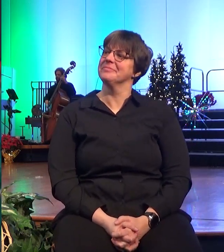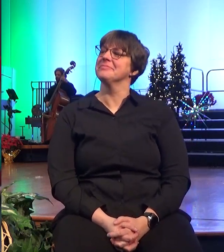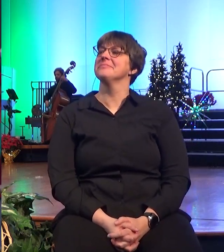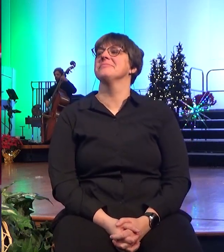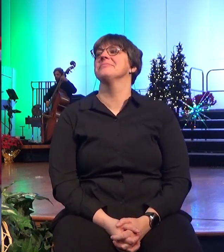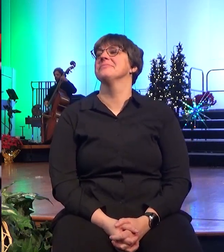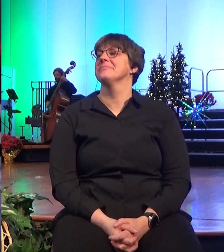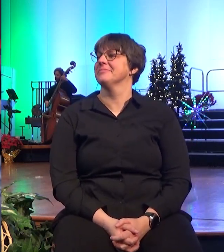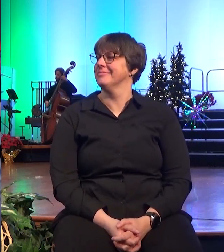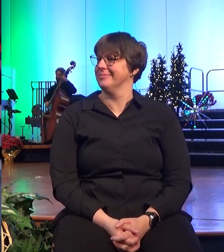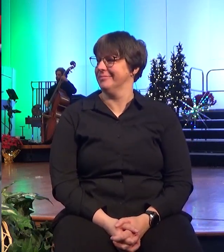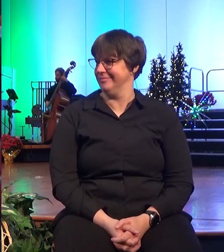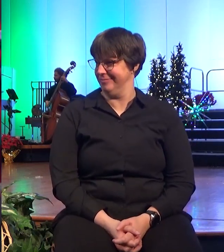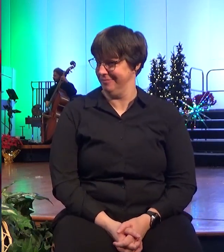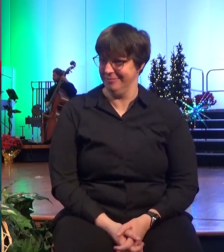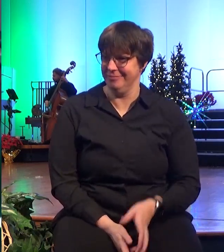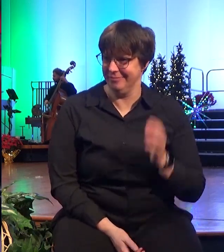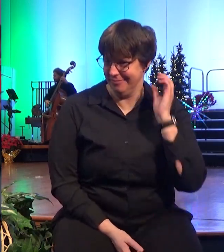Oh, there he is.